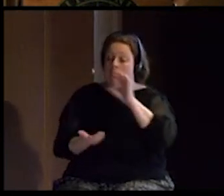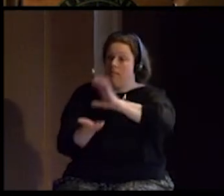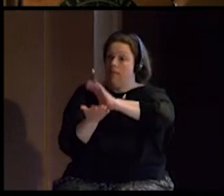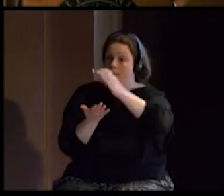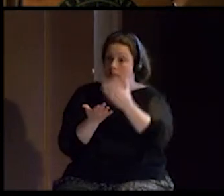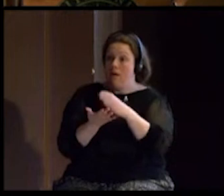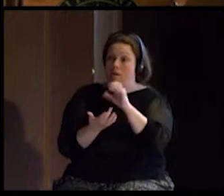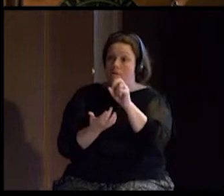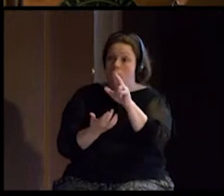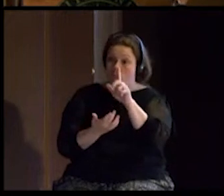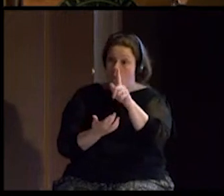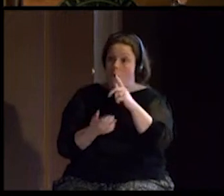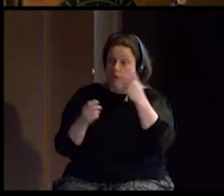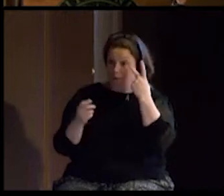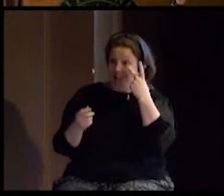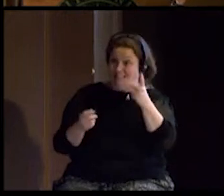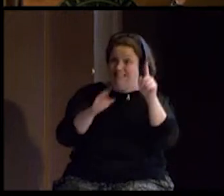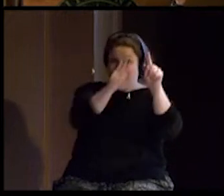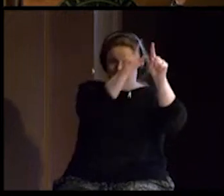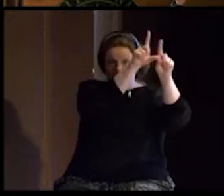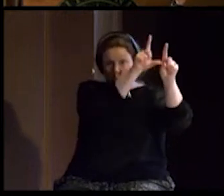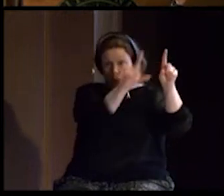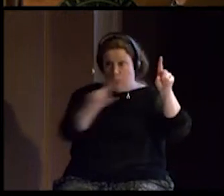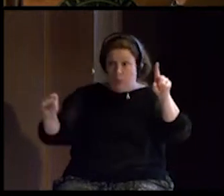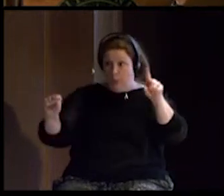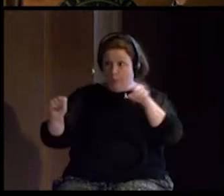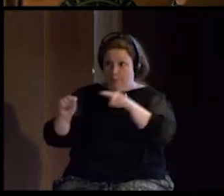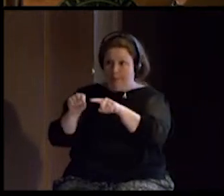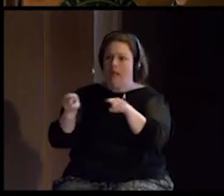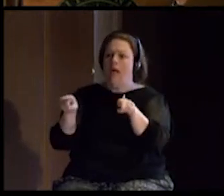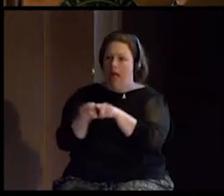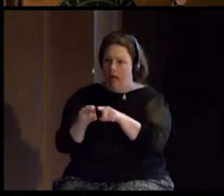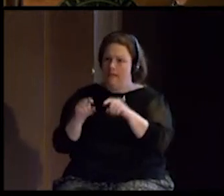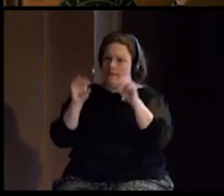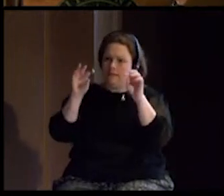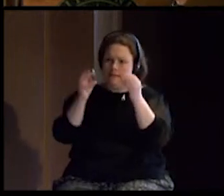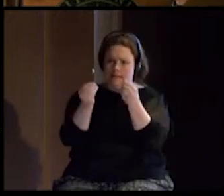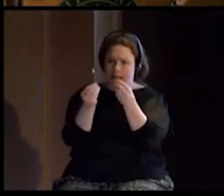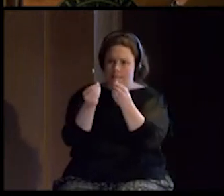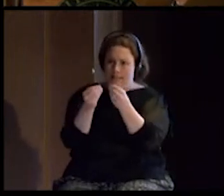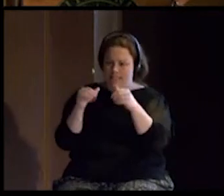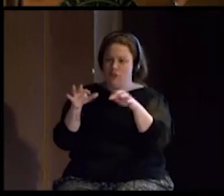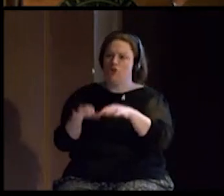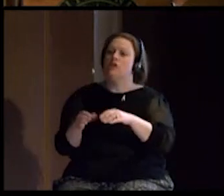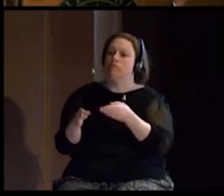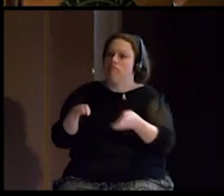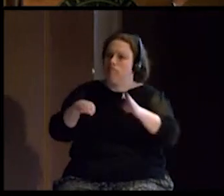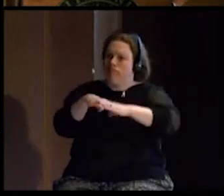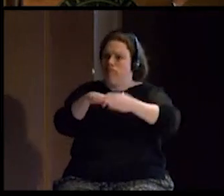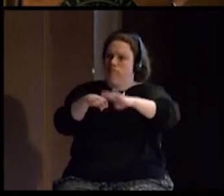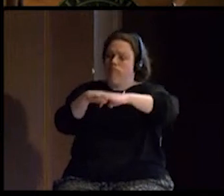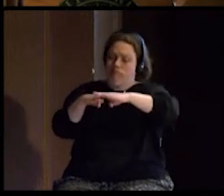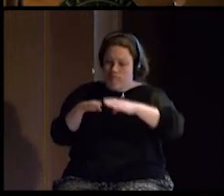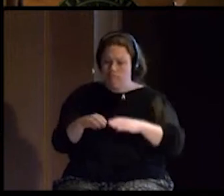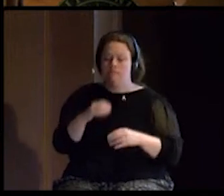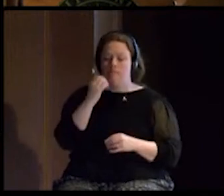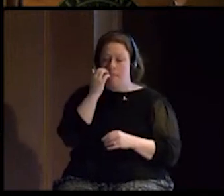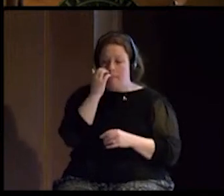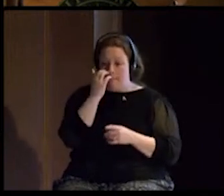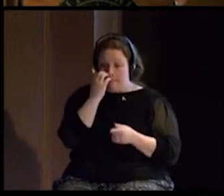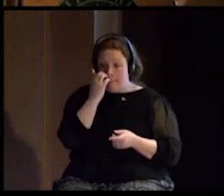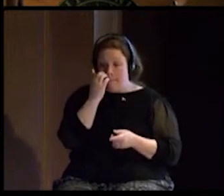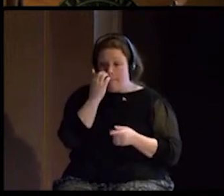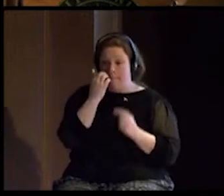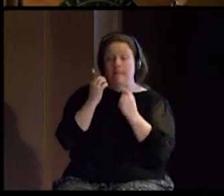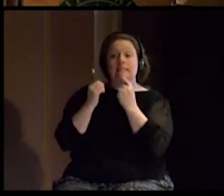exponentially declines as sedimentation increases. There are a few species that persist in severe or very